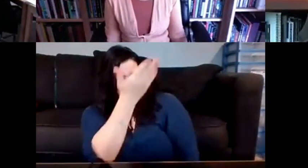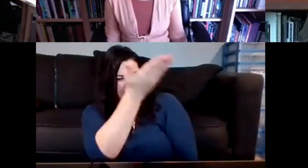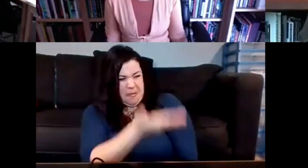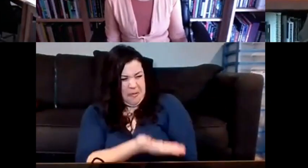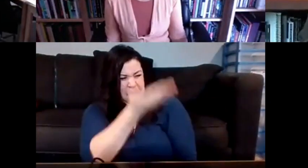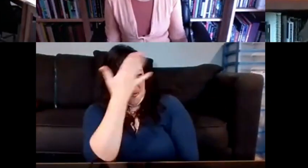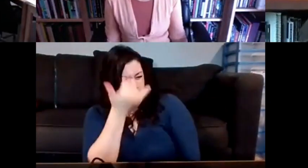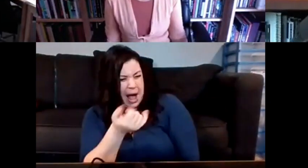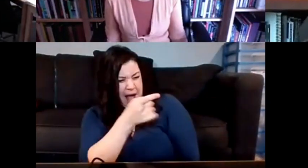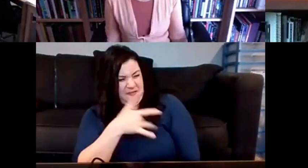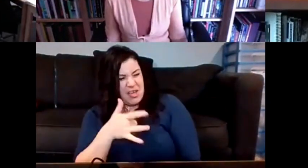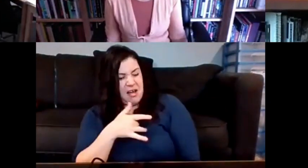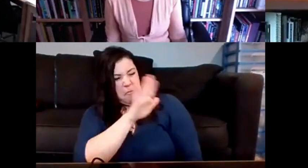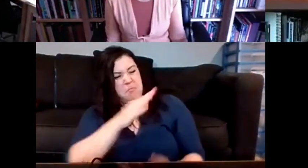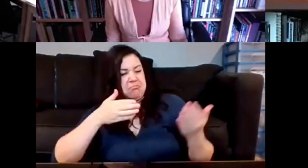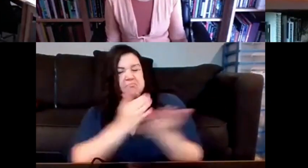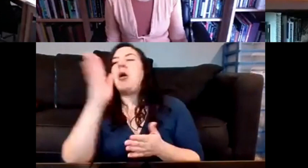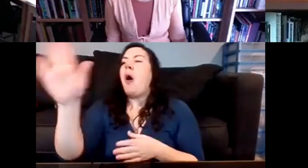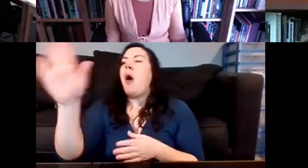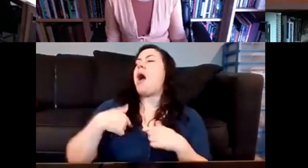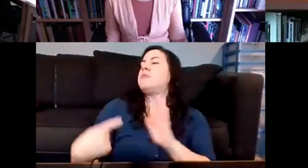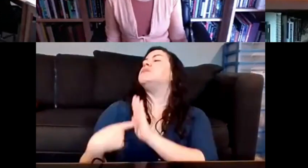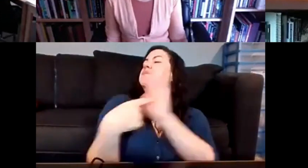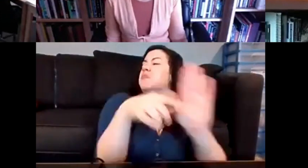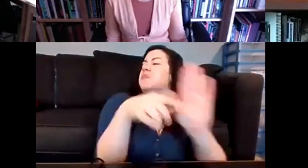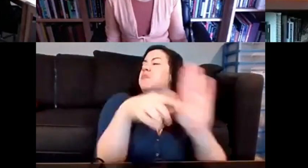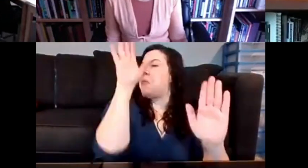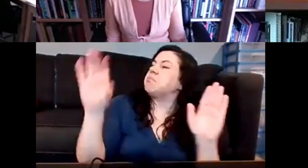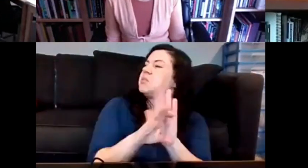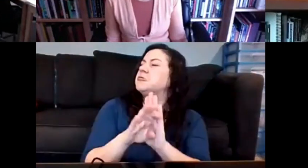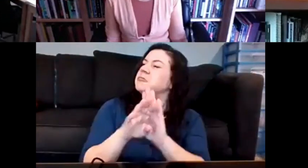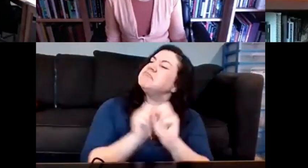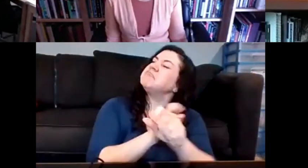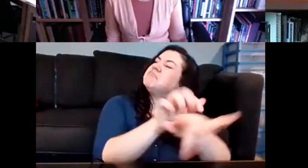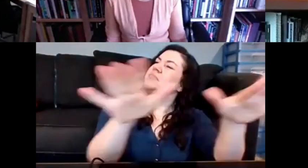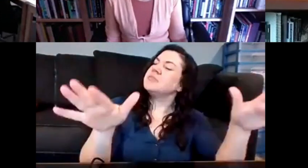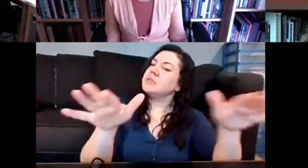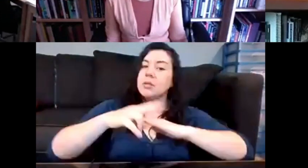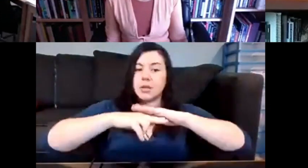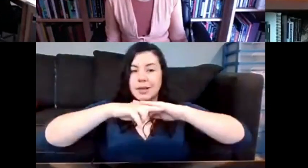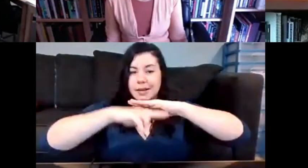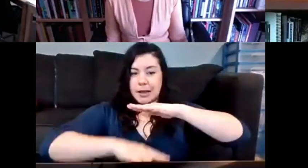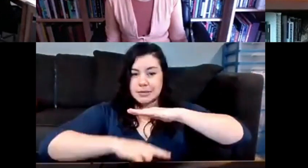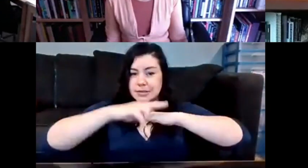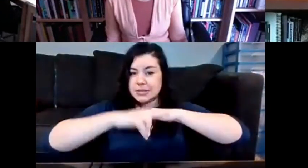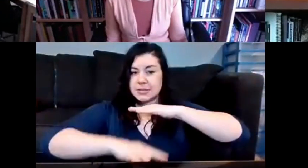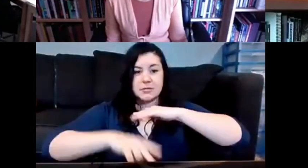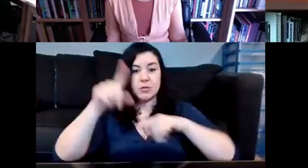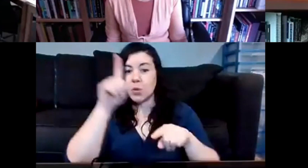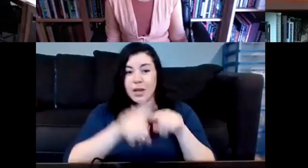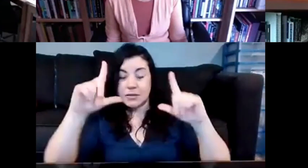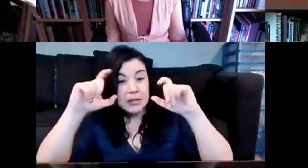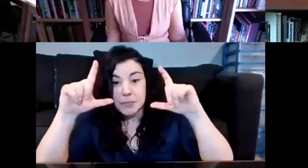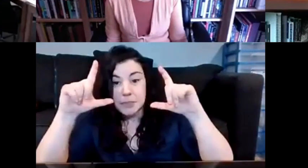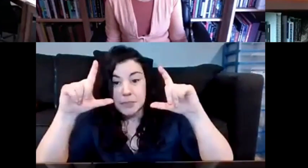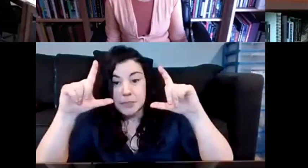you have the right to choose how somebody's body is seen? You can't even take a picture of the casket in the Smithsonian, of Emmett Till's casket. You